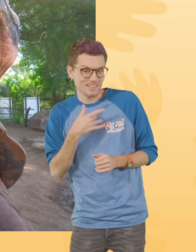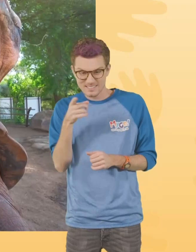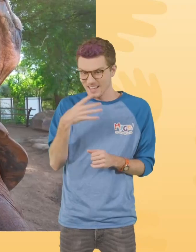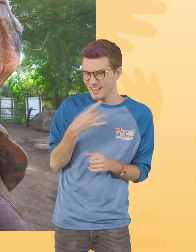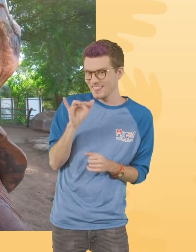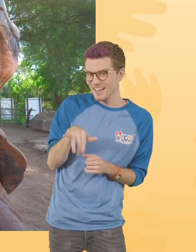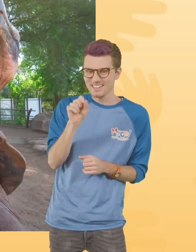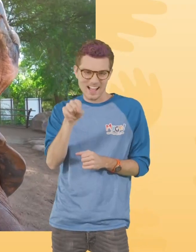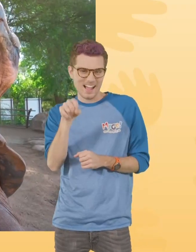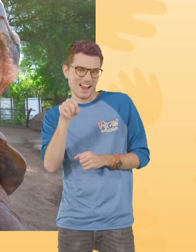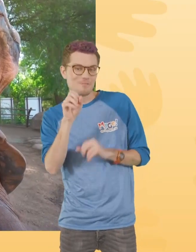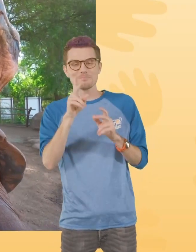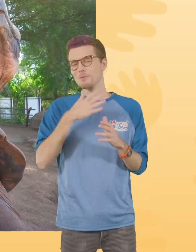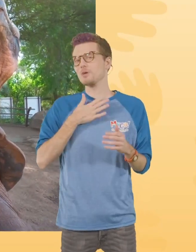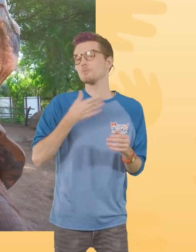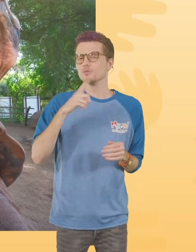that? Yeah.